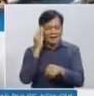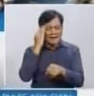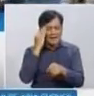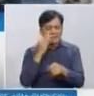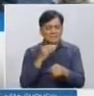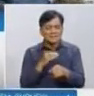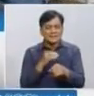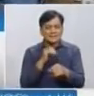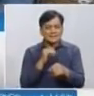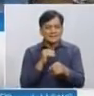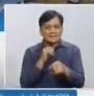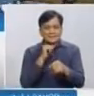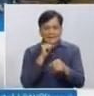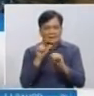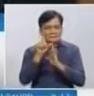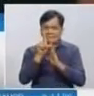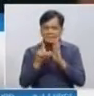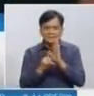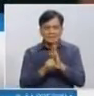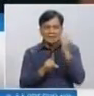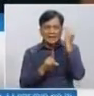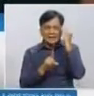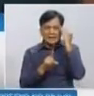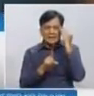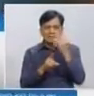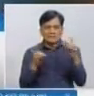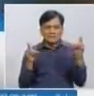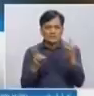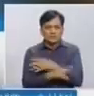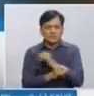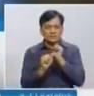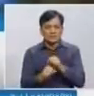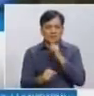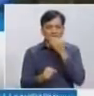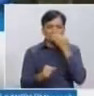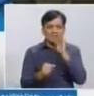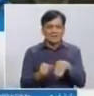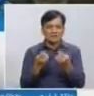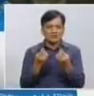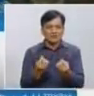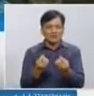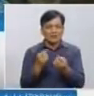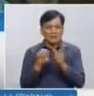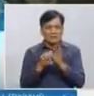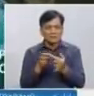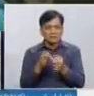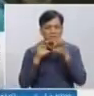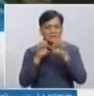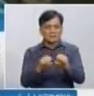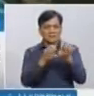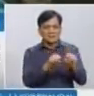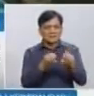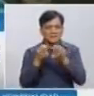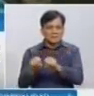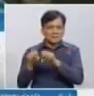law. They know the consequences of their criminal acts, especially when caught in